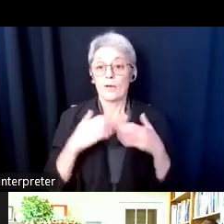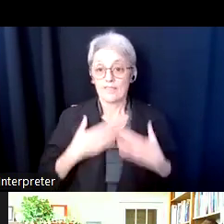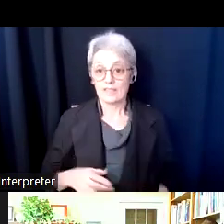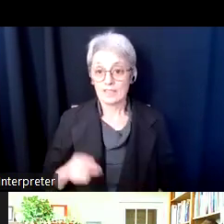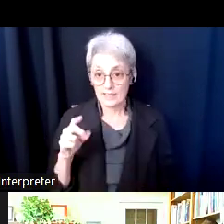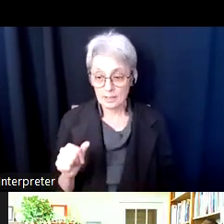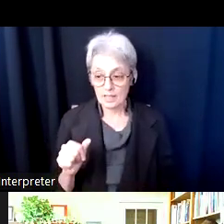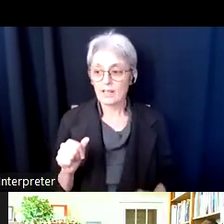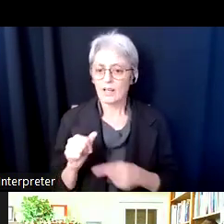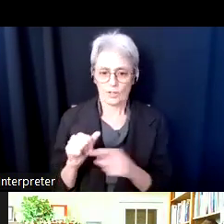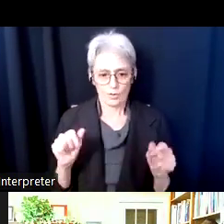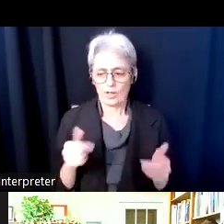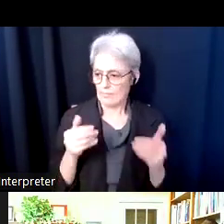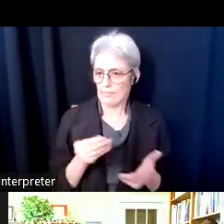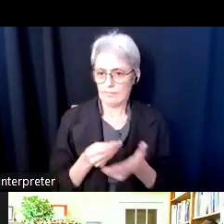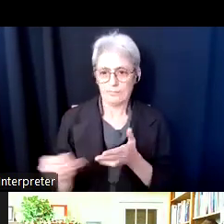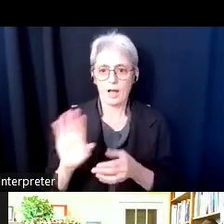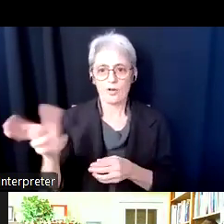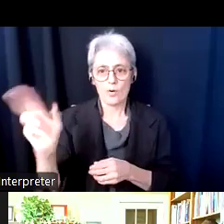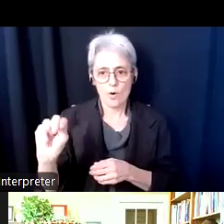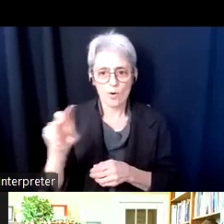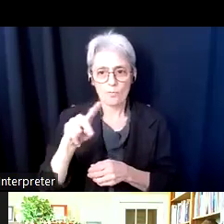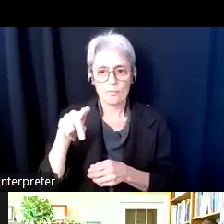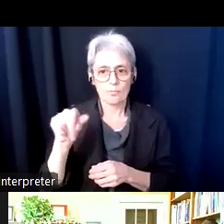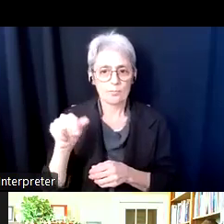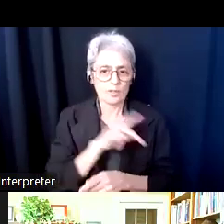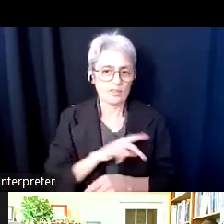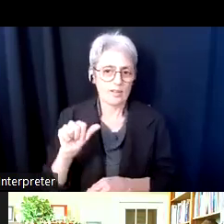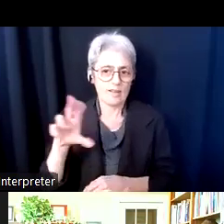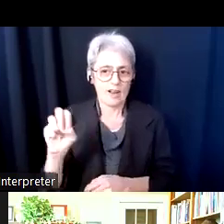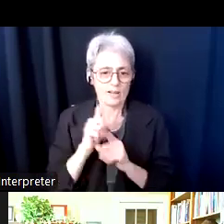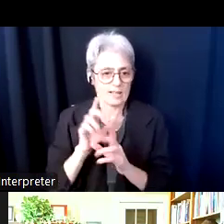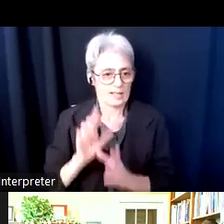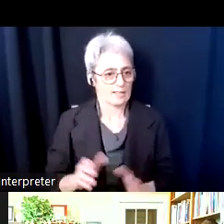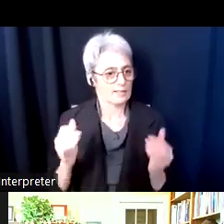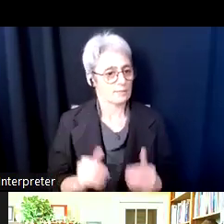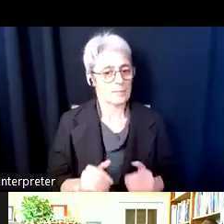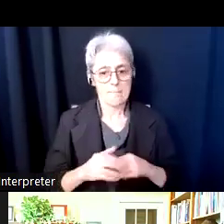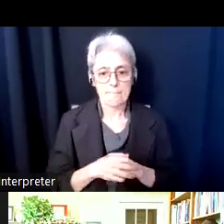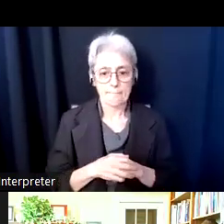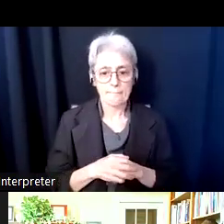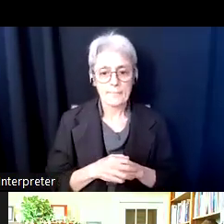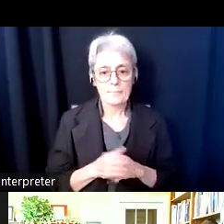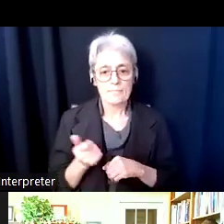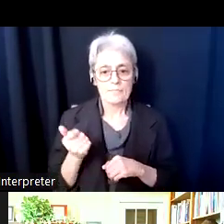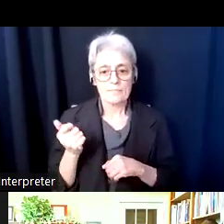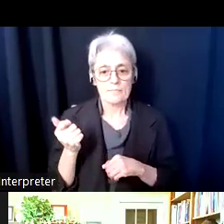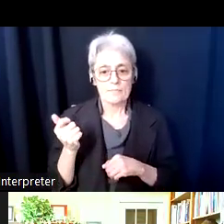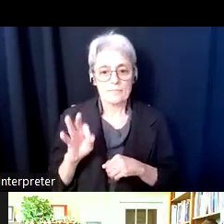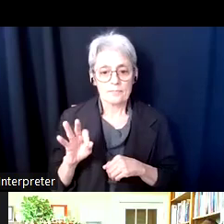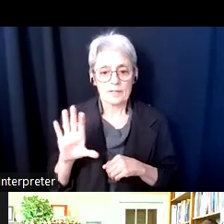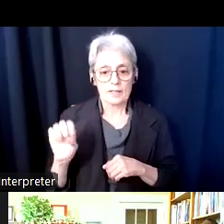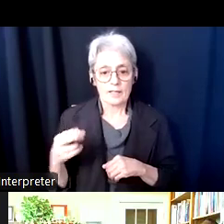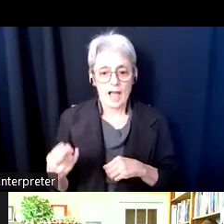care attendants. In 95, cash and counseling came along, which really made it possible to cash out certain